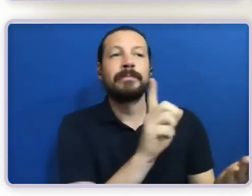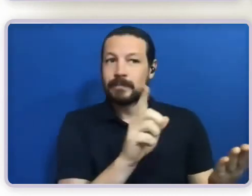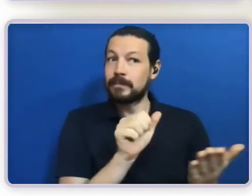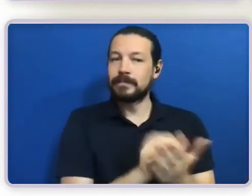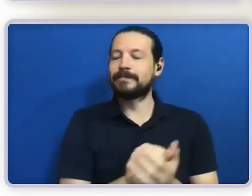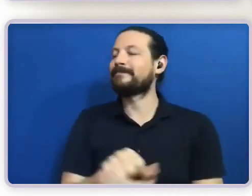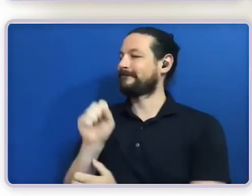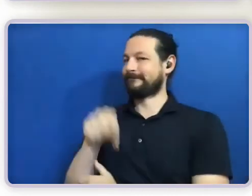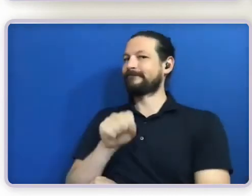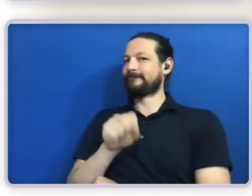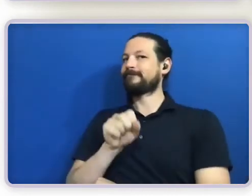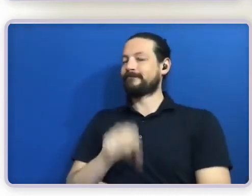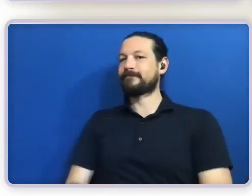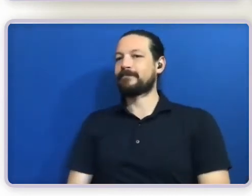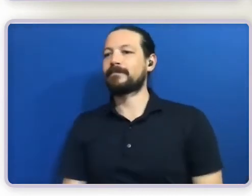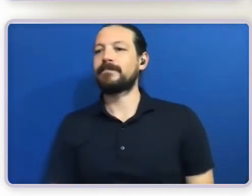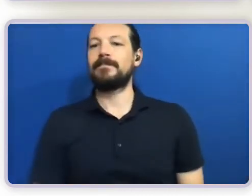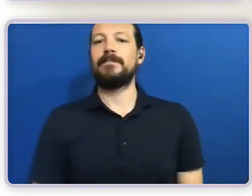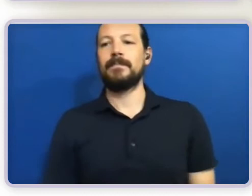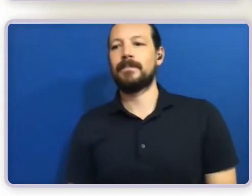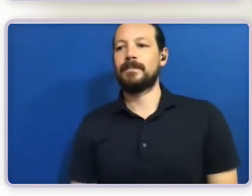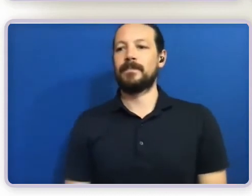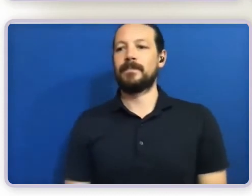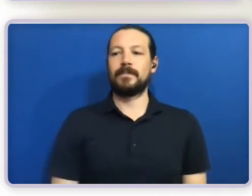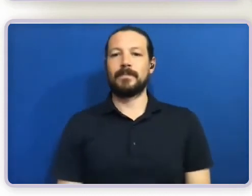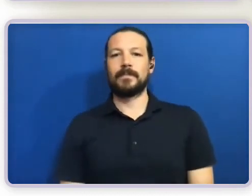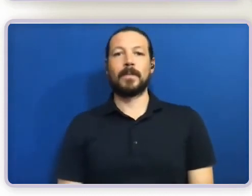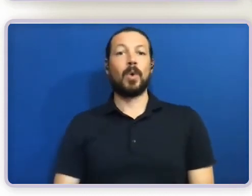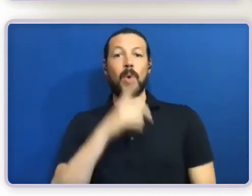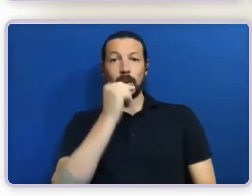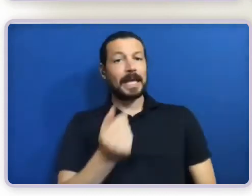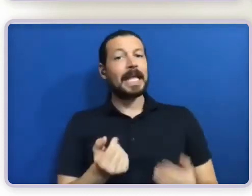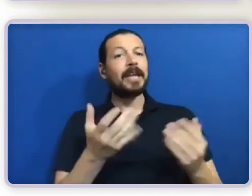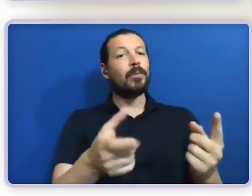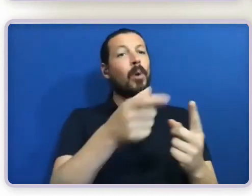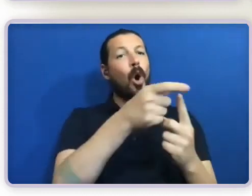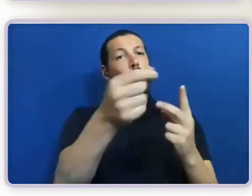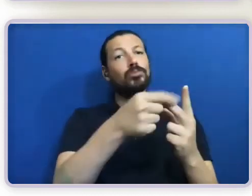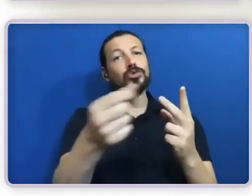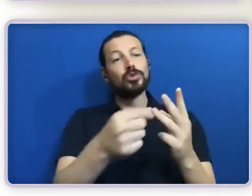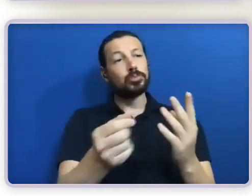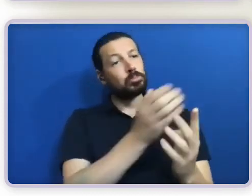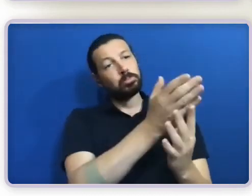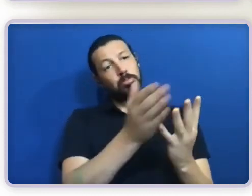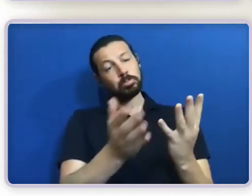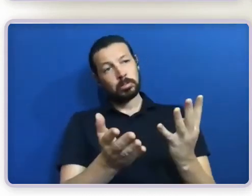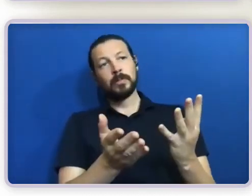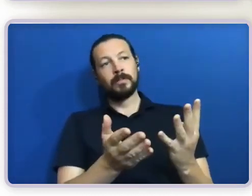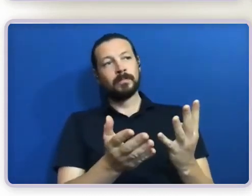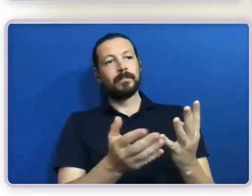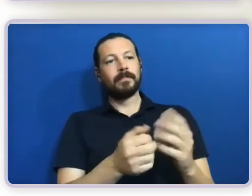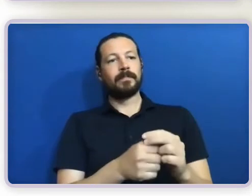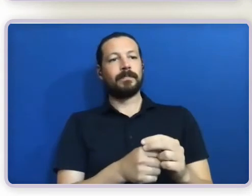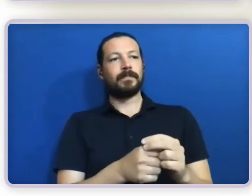Exactly. So we can give them the options that are available and make sure they